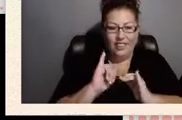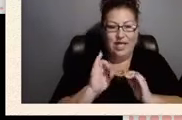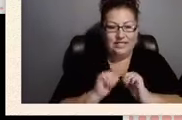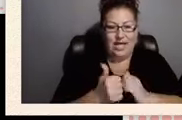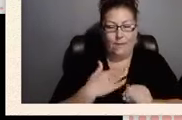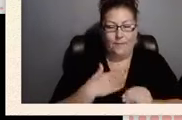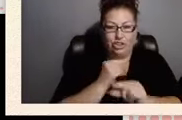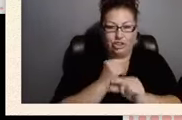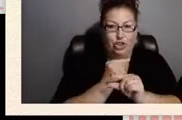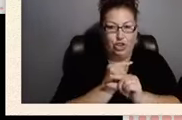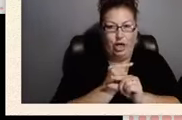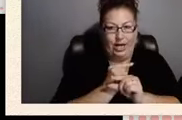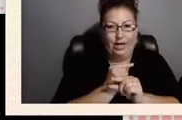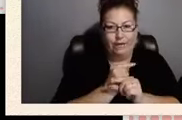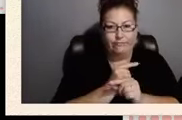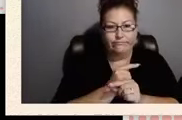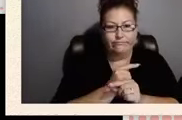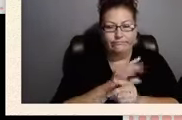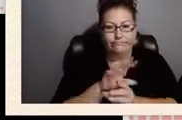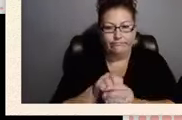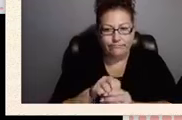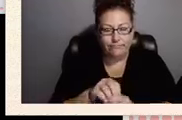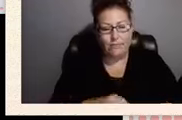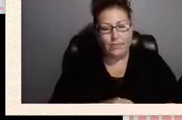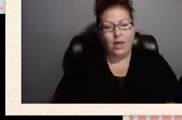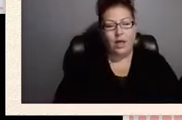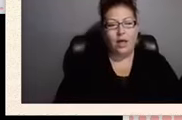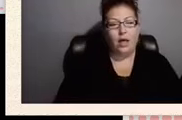play. Um,